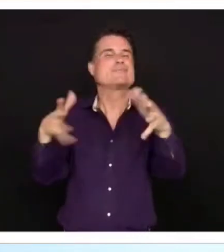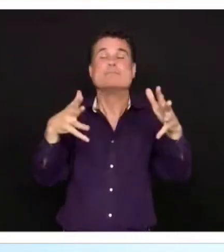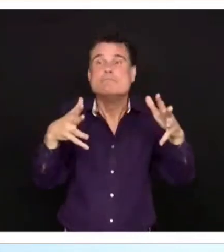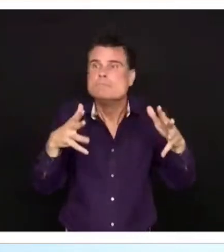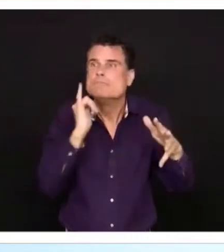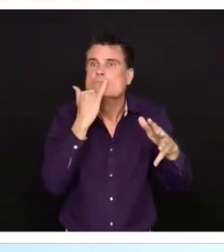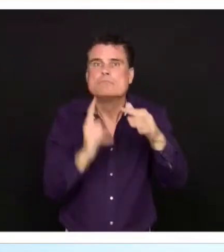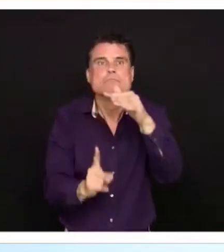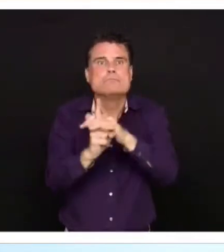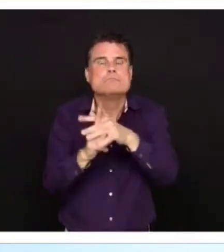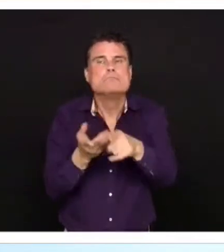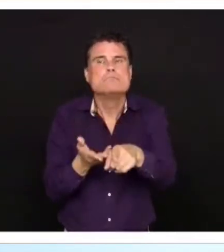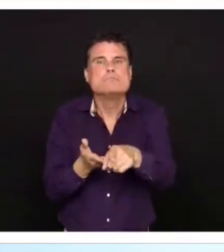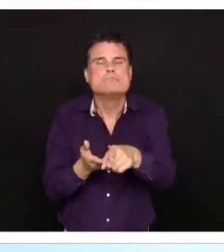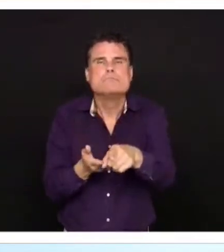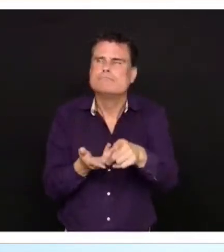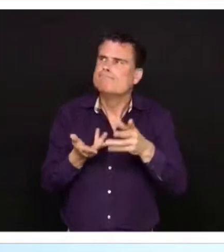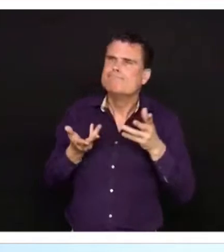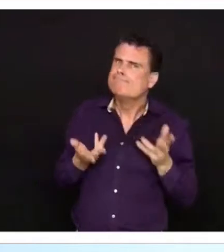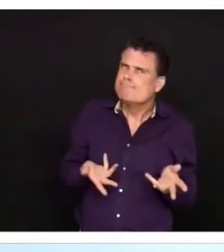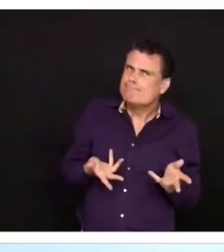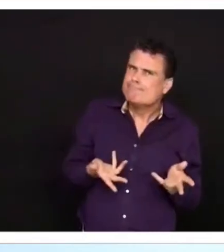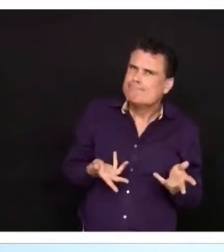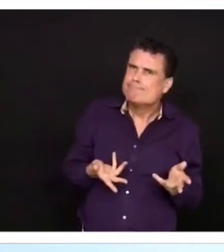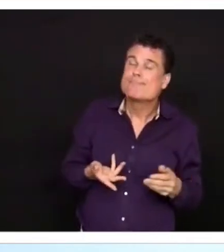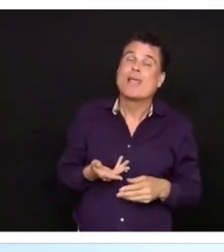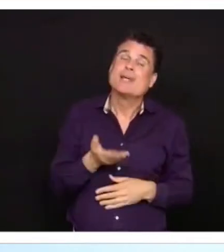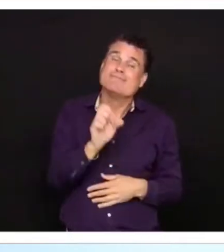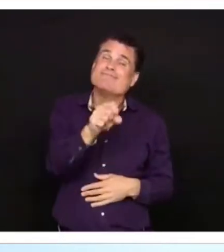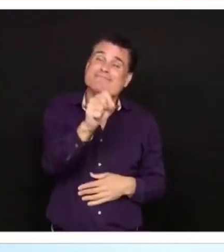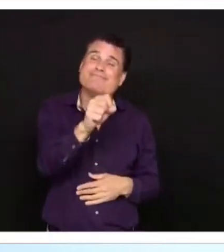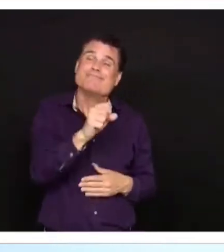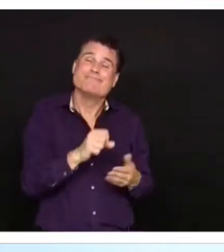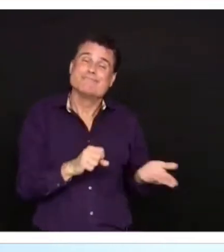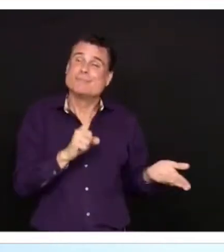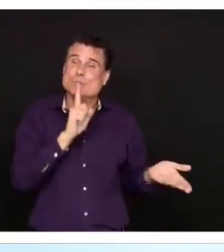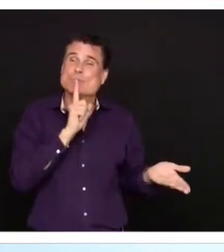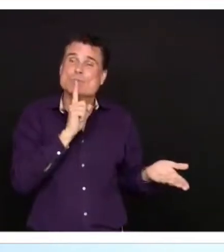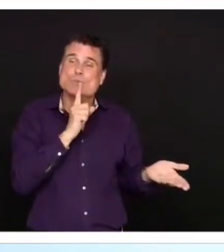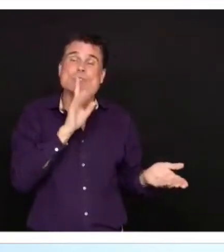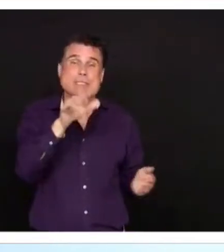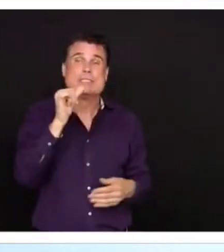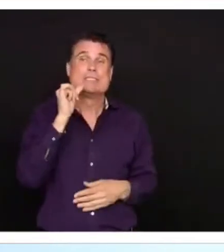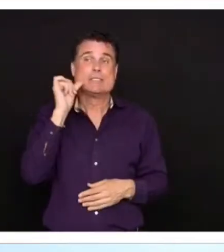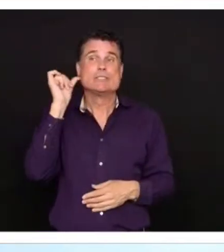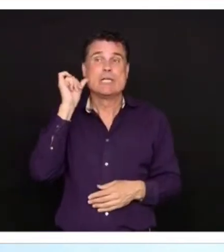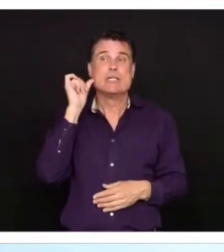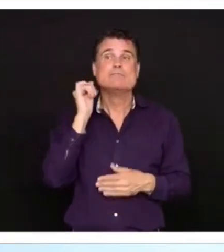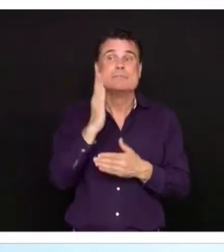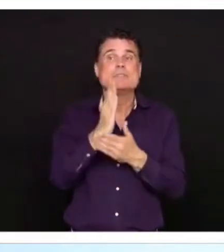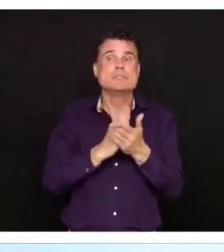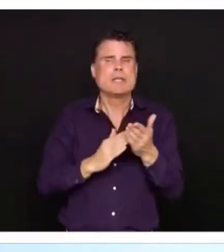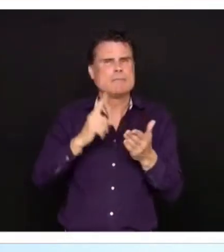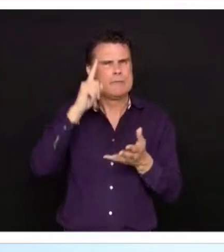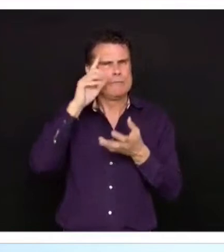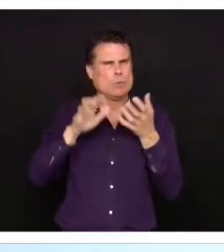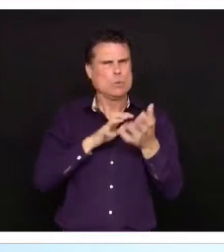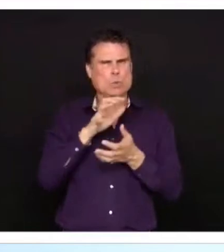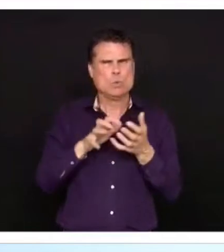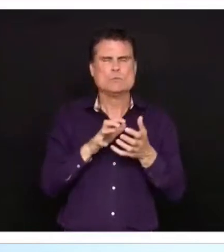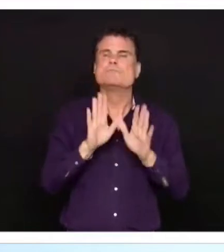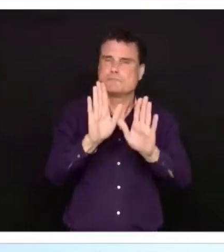our confusion in getting out our statement yesterday. So absolutely, there was no new positive cases,